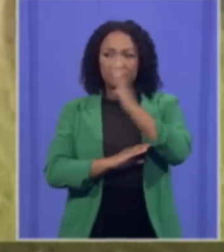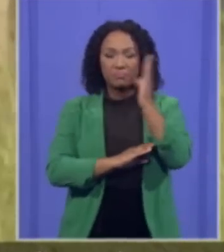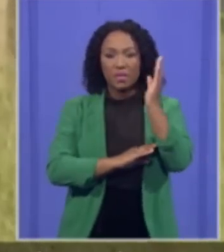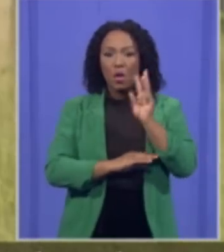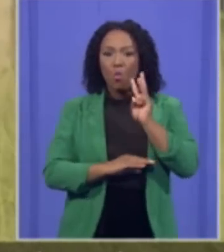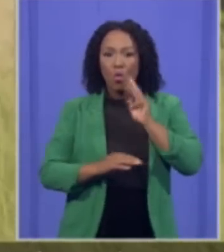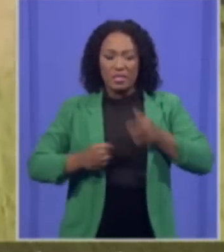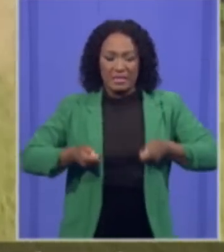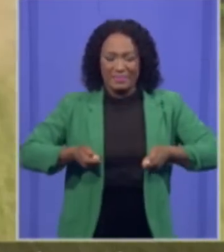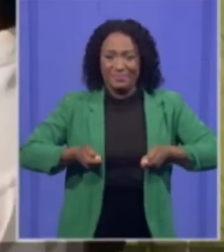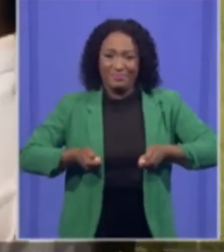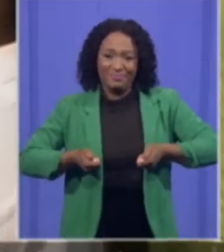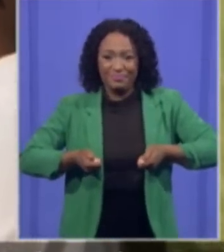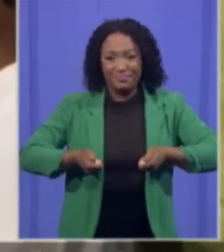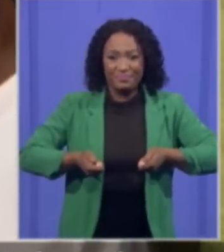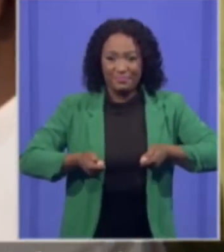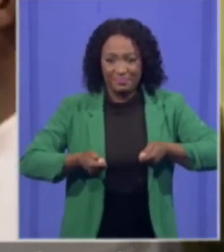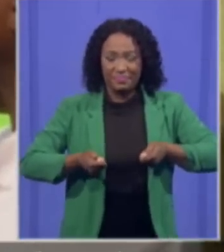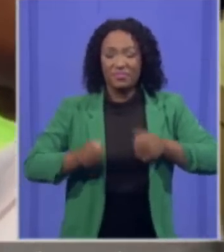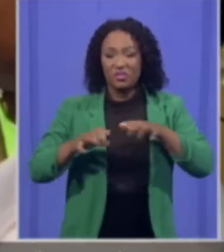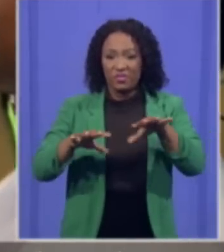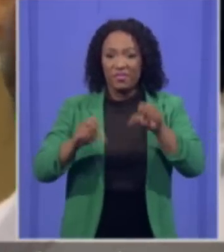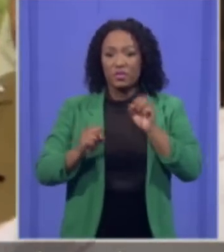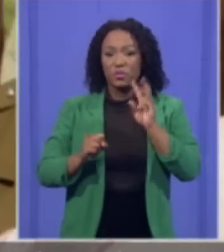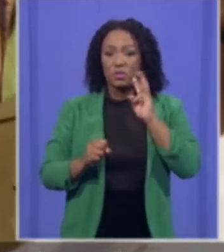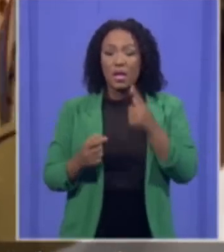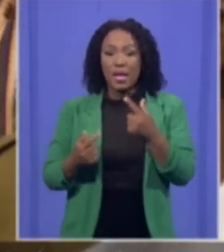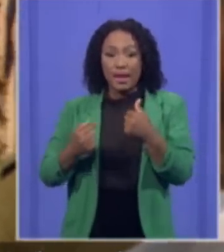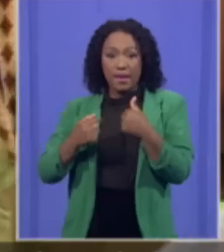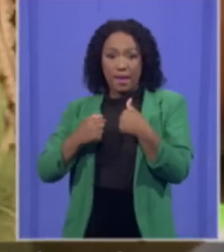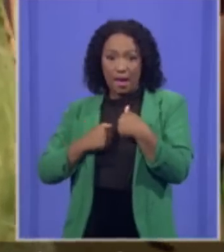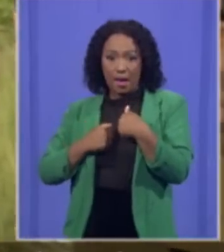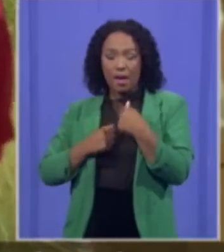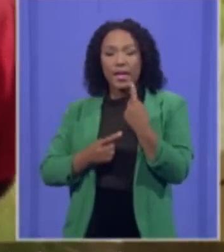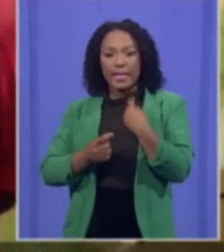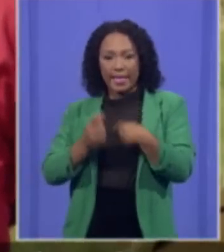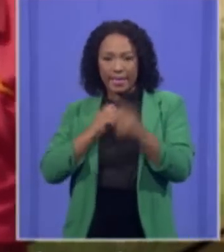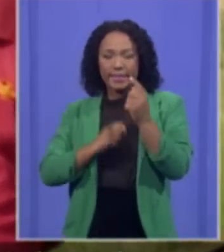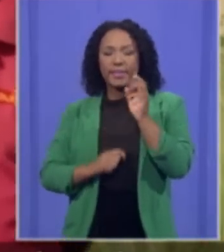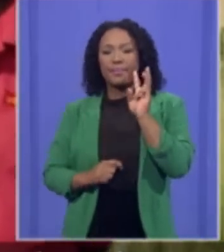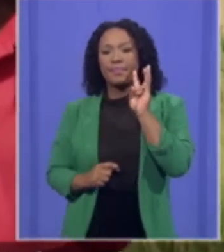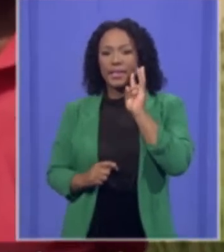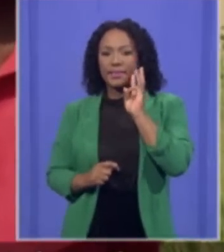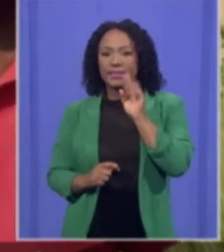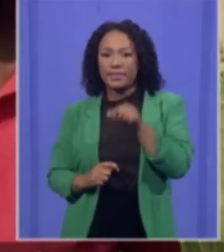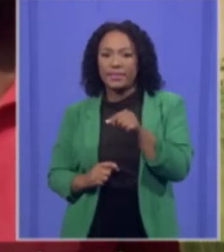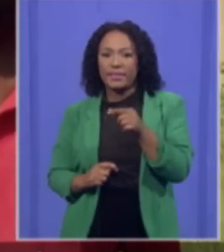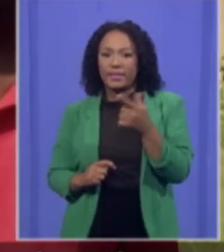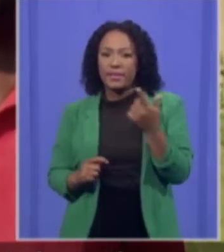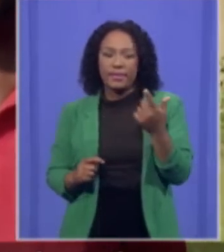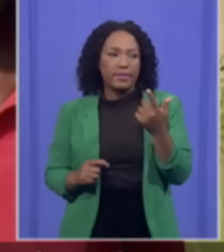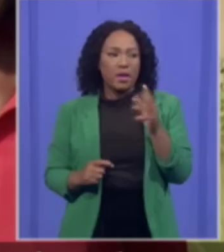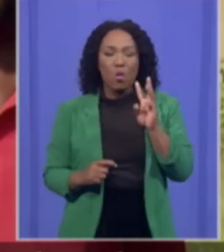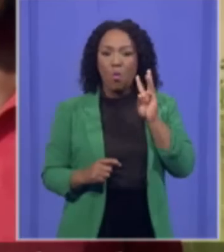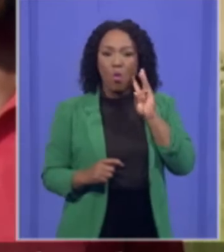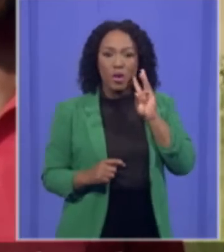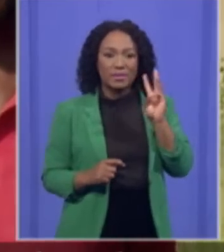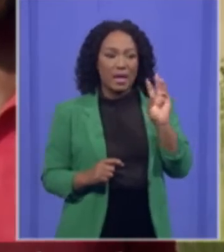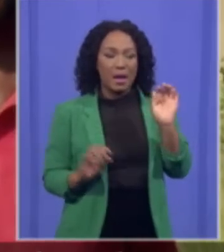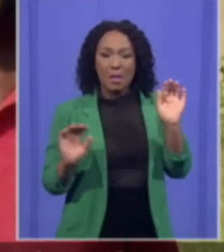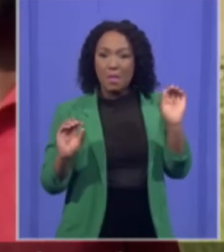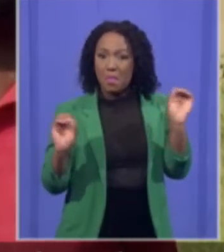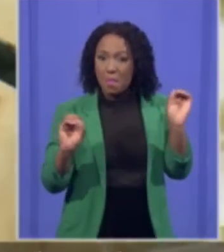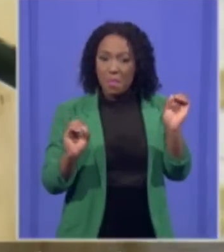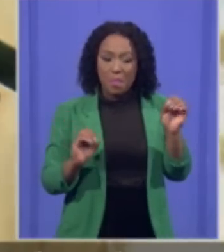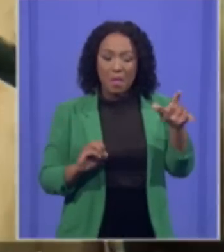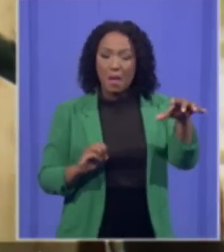ebile gore ke mathata. Nna ke rekisa metsi mo tseleng e ba leba metsi ha tswe mo phola a na le go sa tswe sebaka se